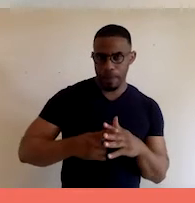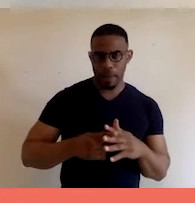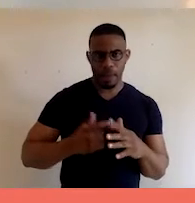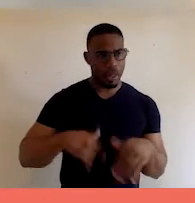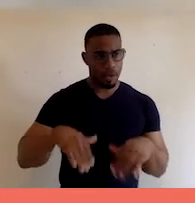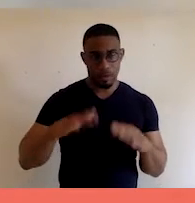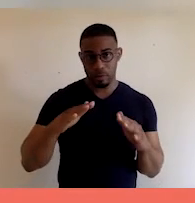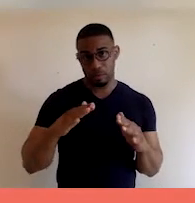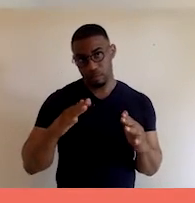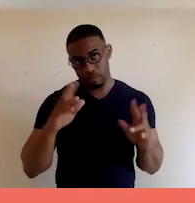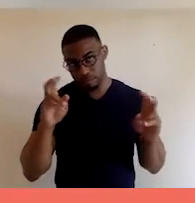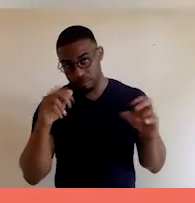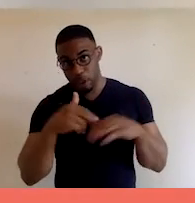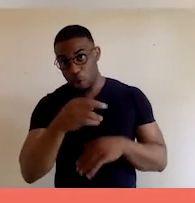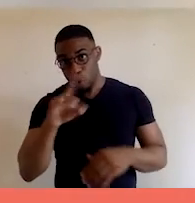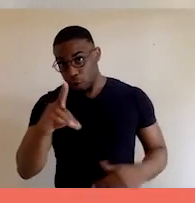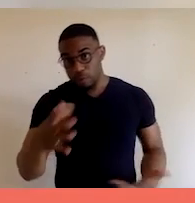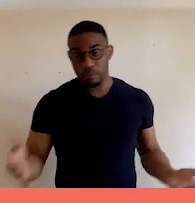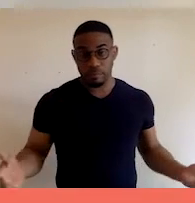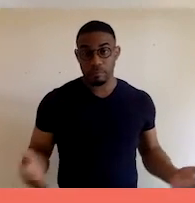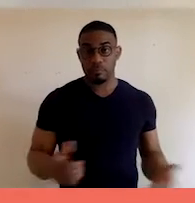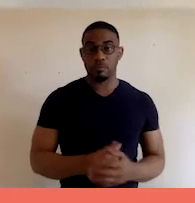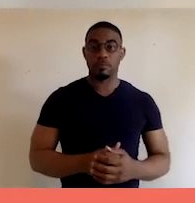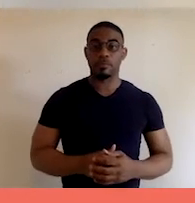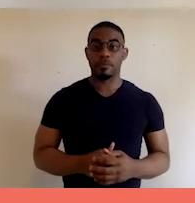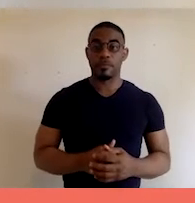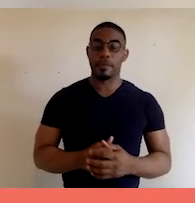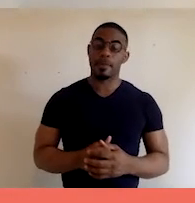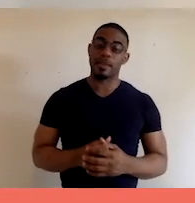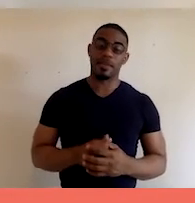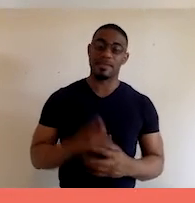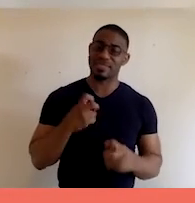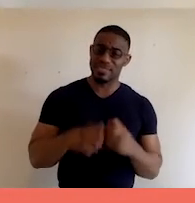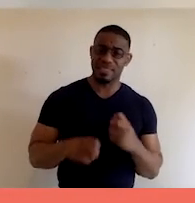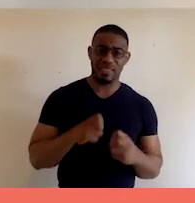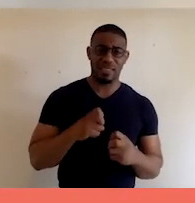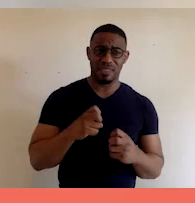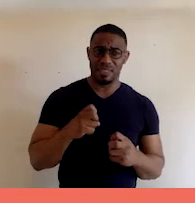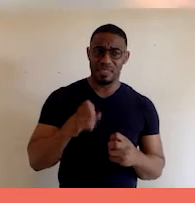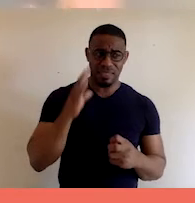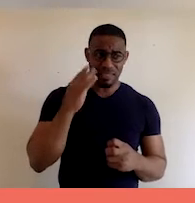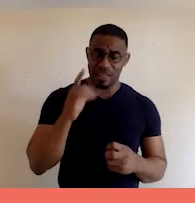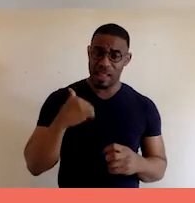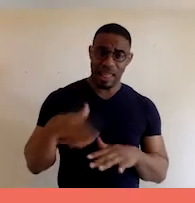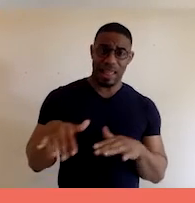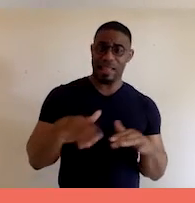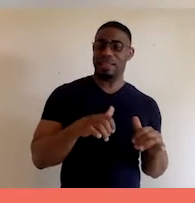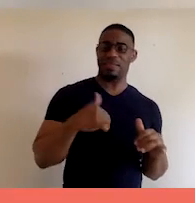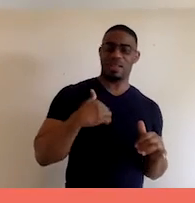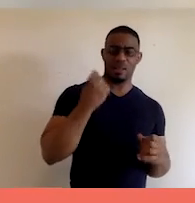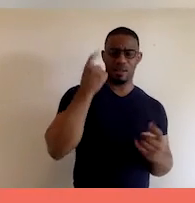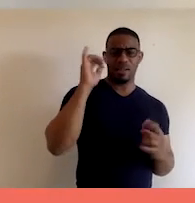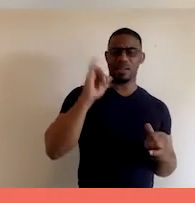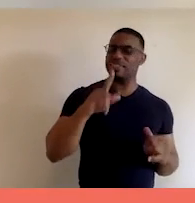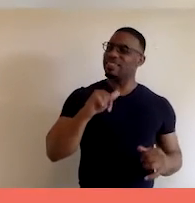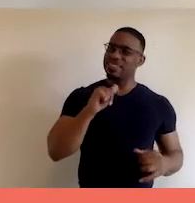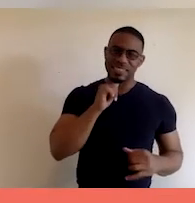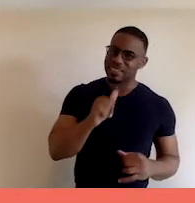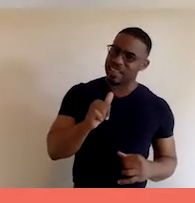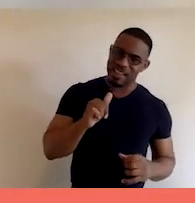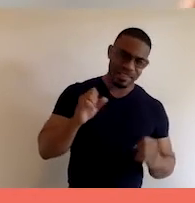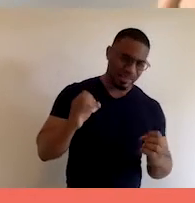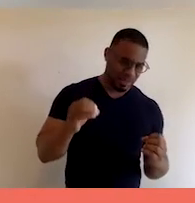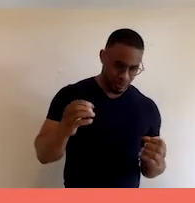grew up, quote unquote, in the hood. And it was talked about there. And as I left, I realized this is not